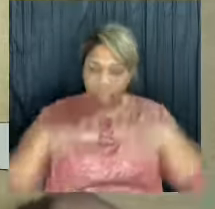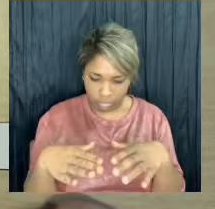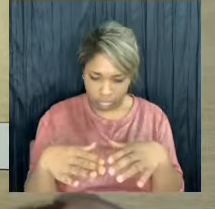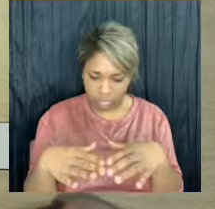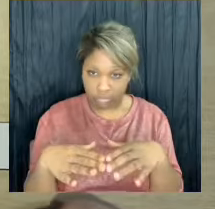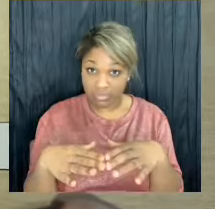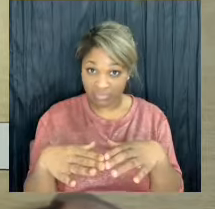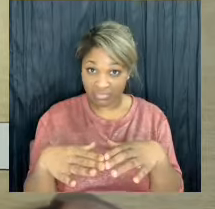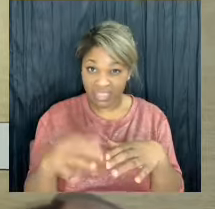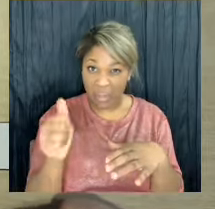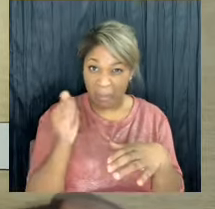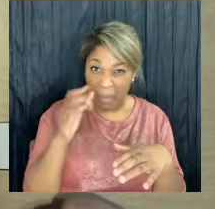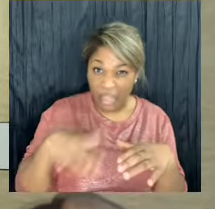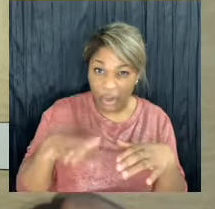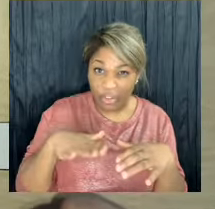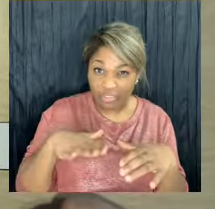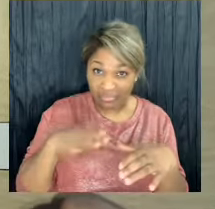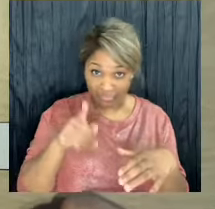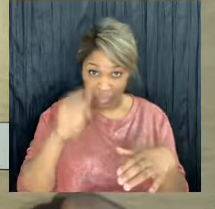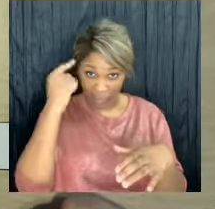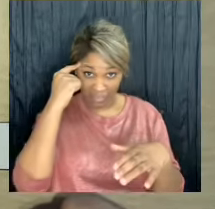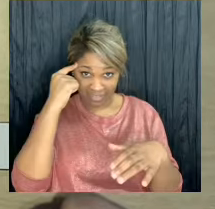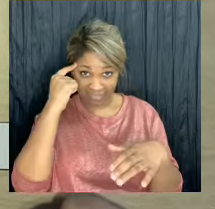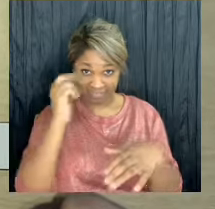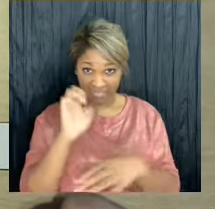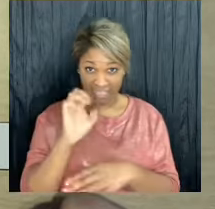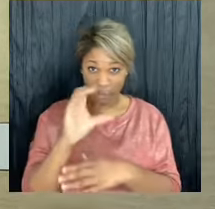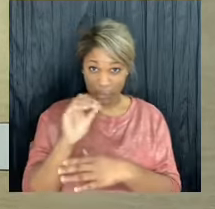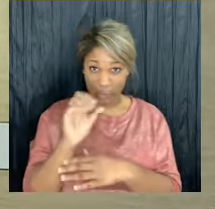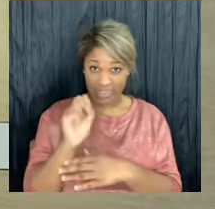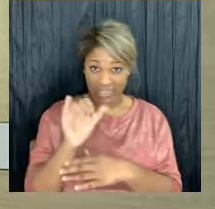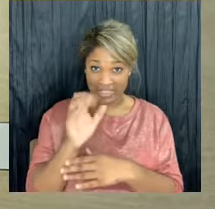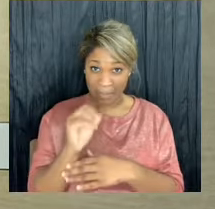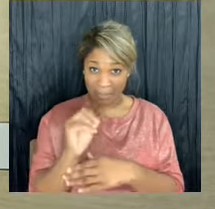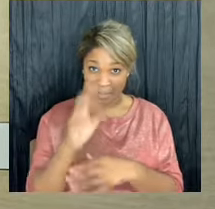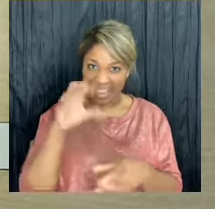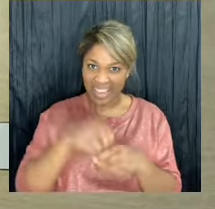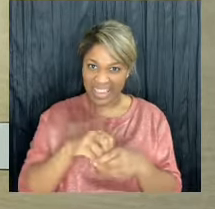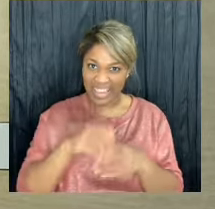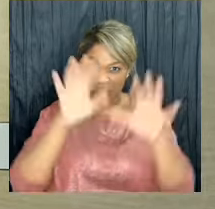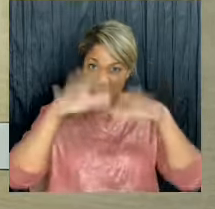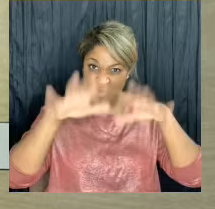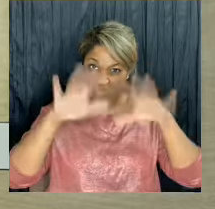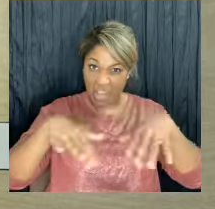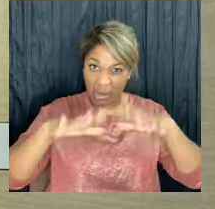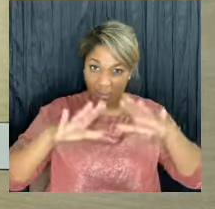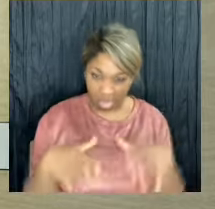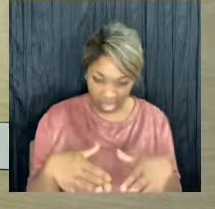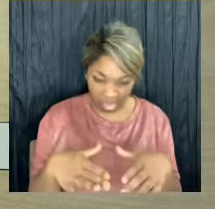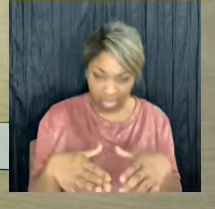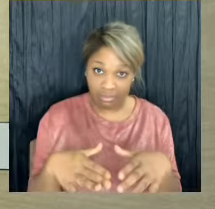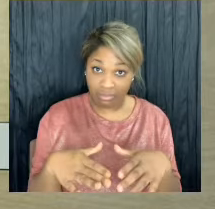puddle? Do you think that there's an ecosystem in a rain puddle?